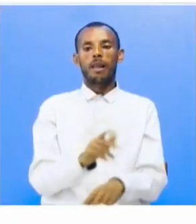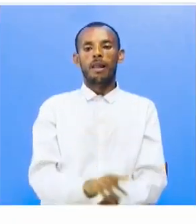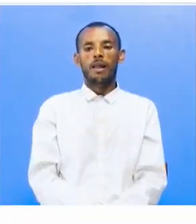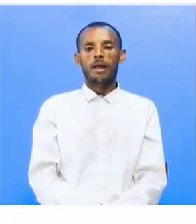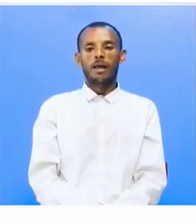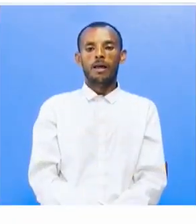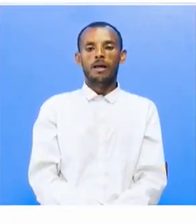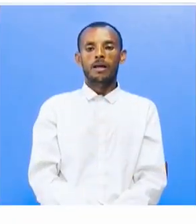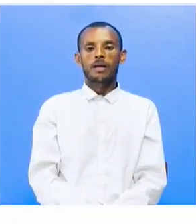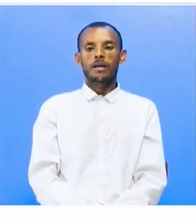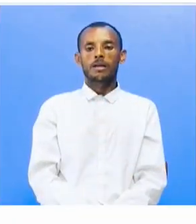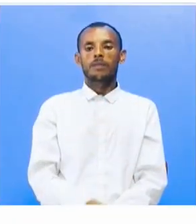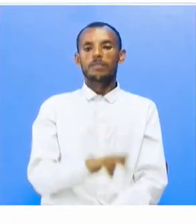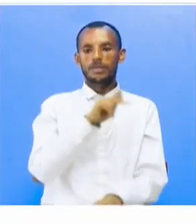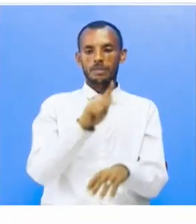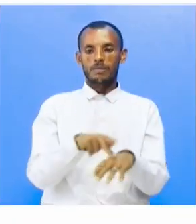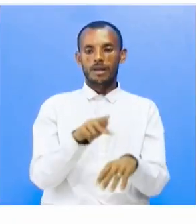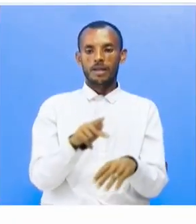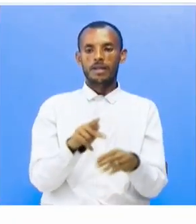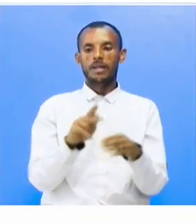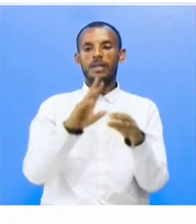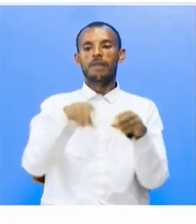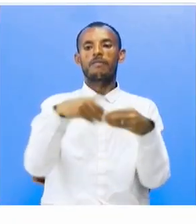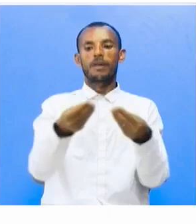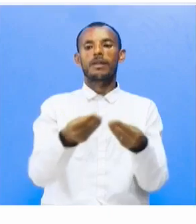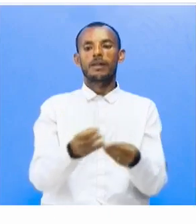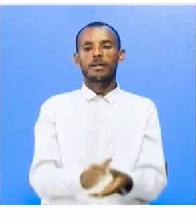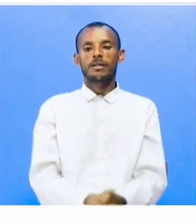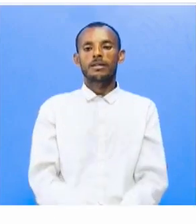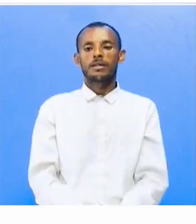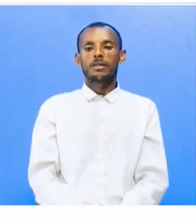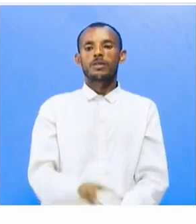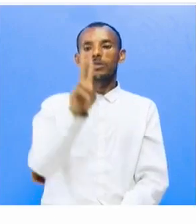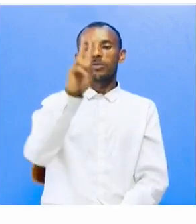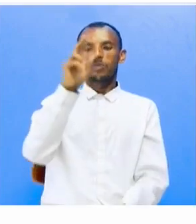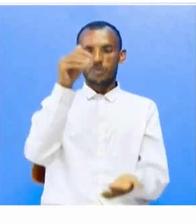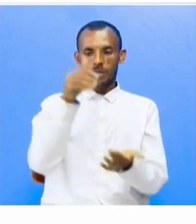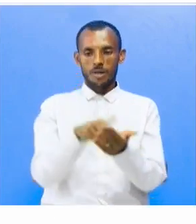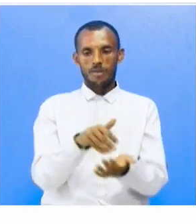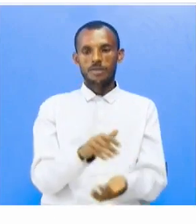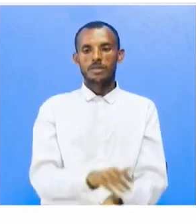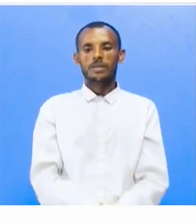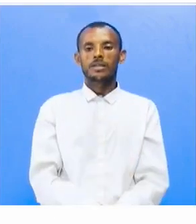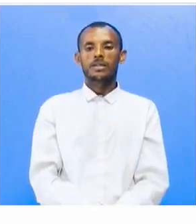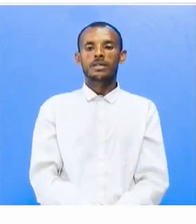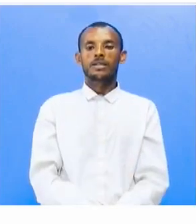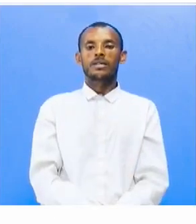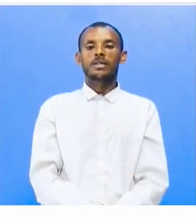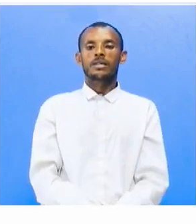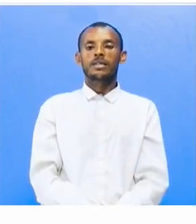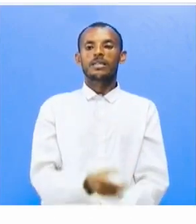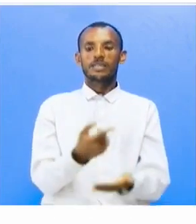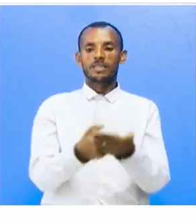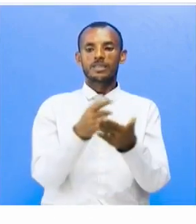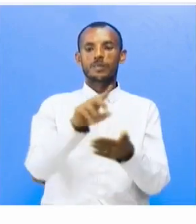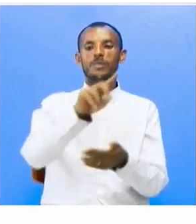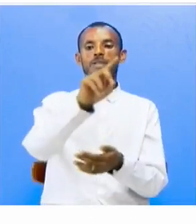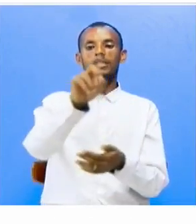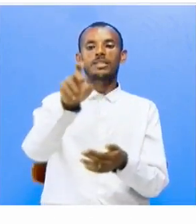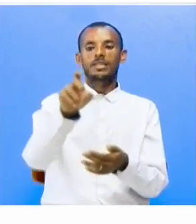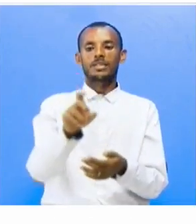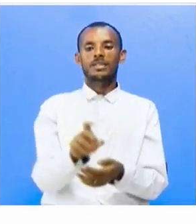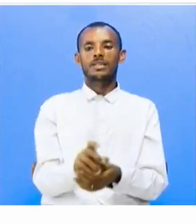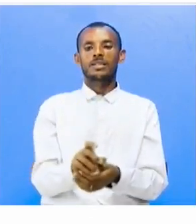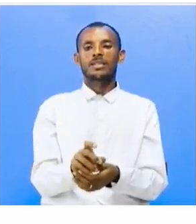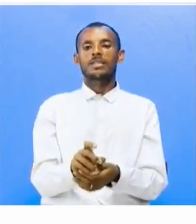The principal is given, it is 2,000. Again, in this question,